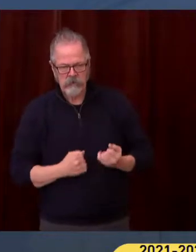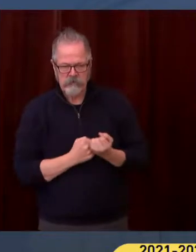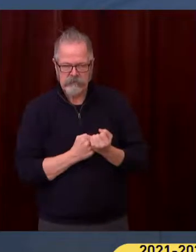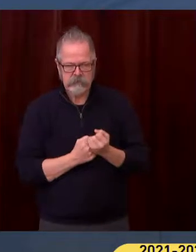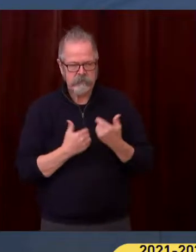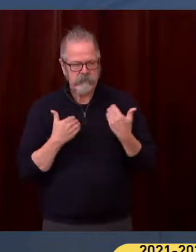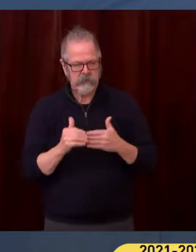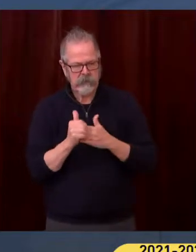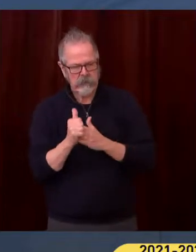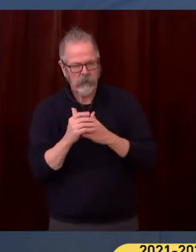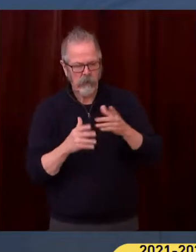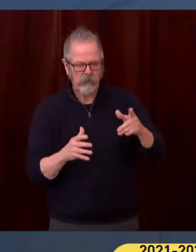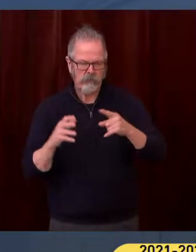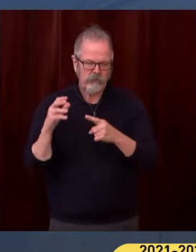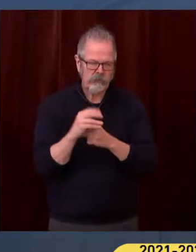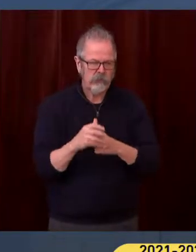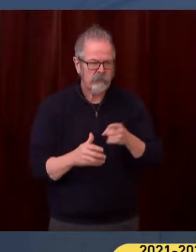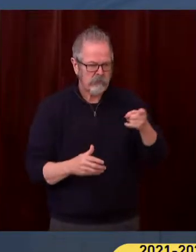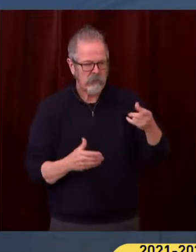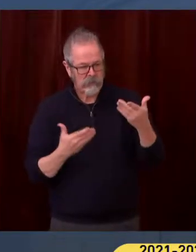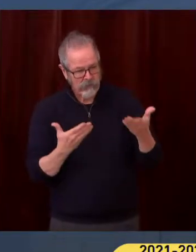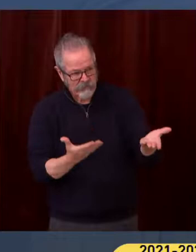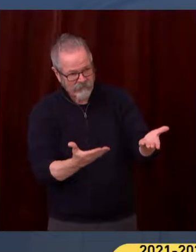Senator, could you share your thoughts?